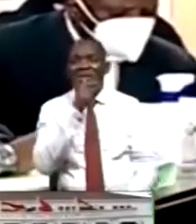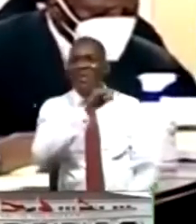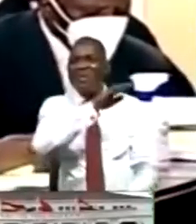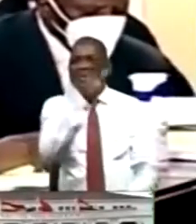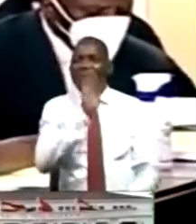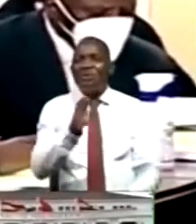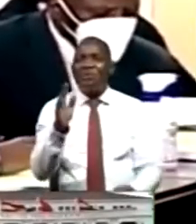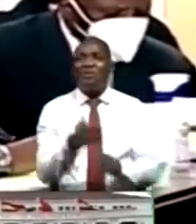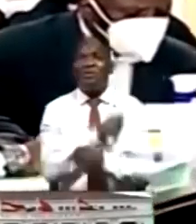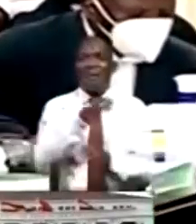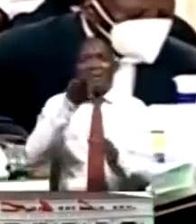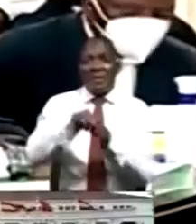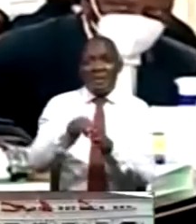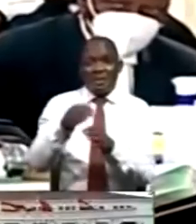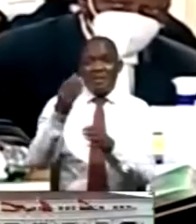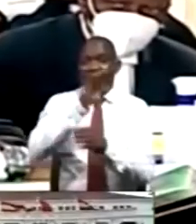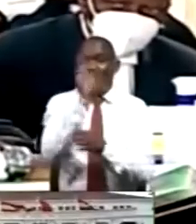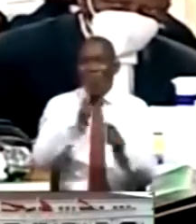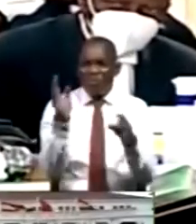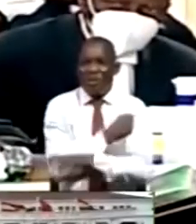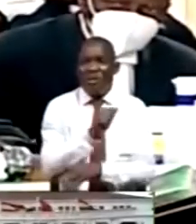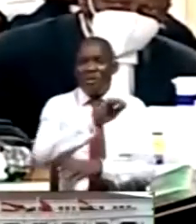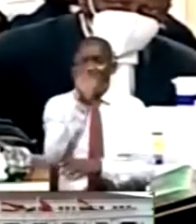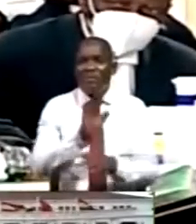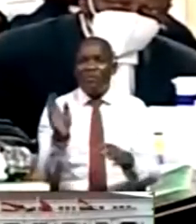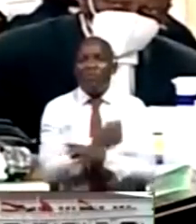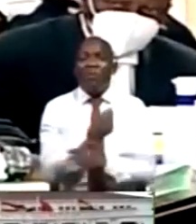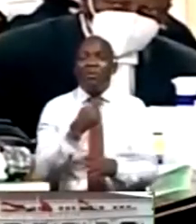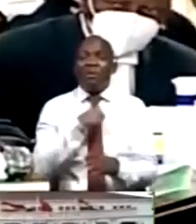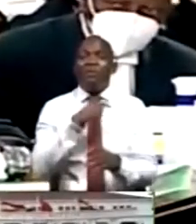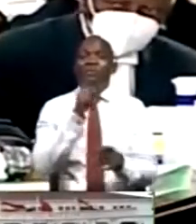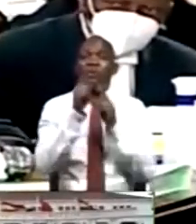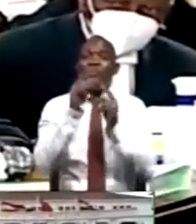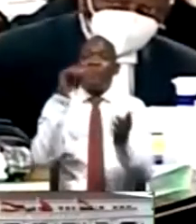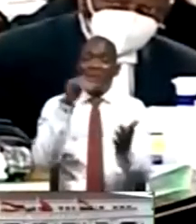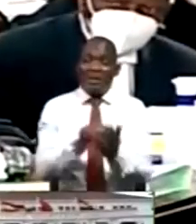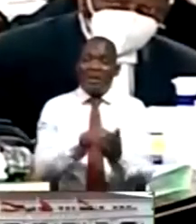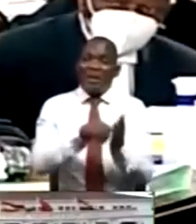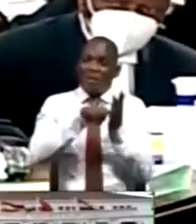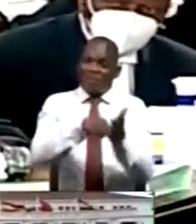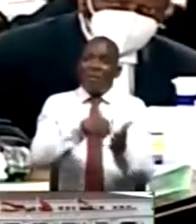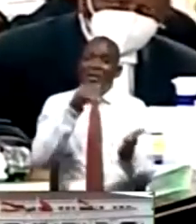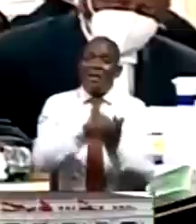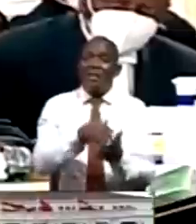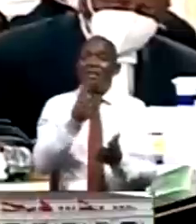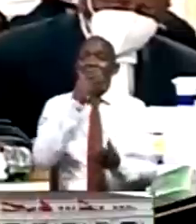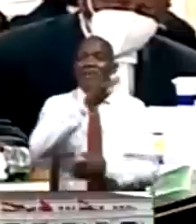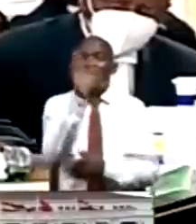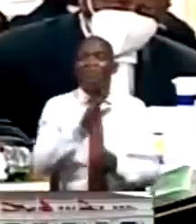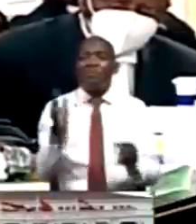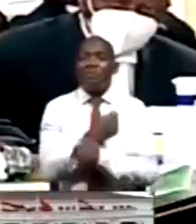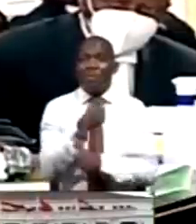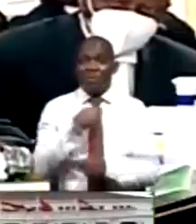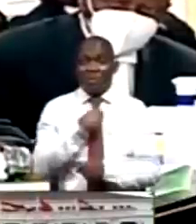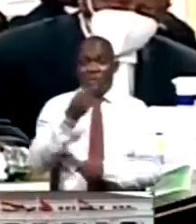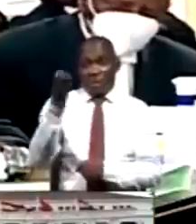the presidential election. He did not. He did not. And I repeat emphatically, he did not. I was in the EC. I